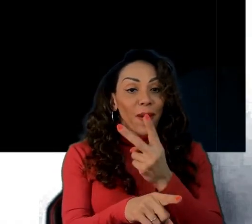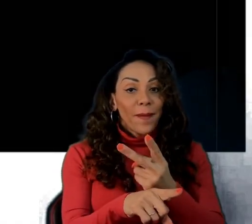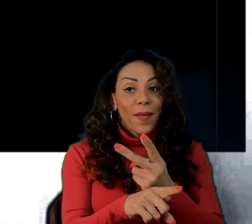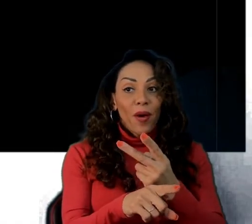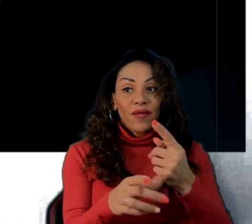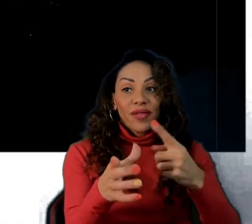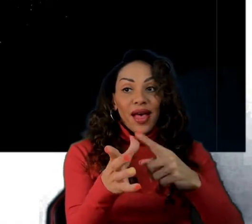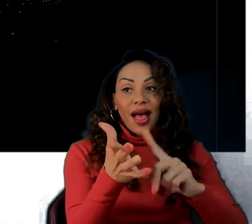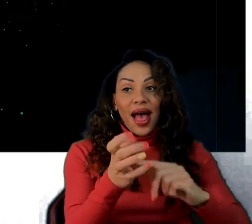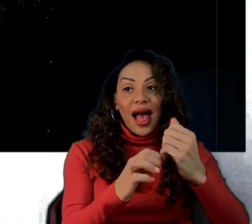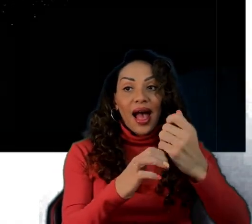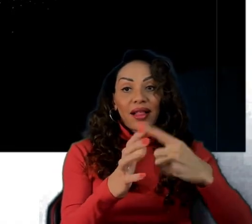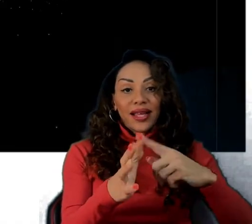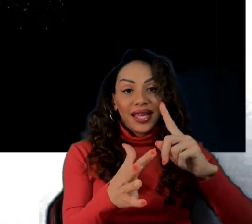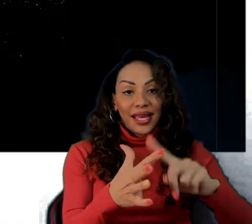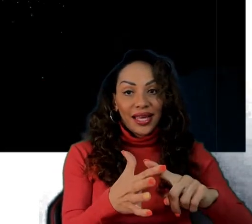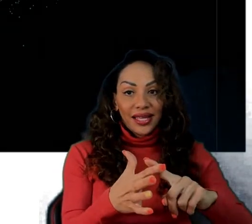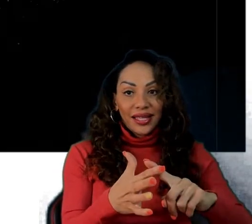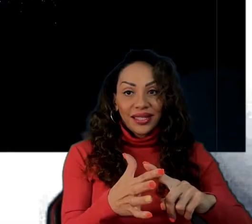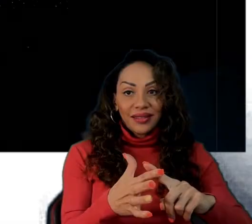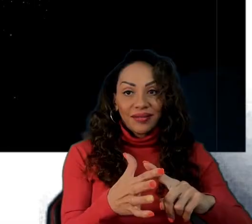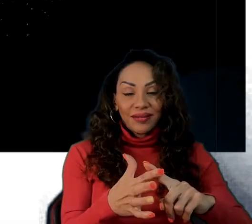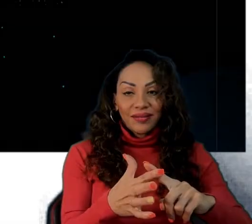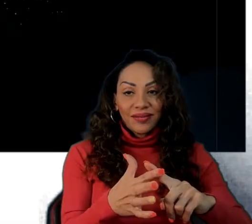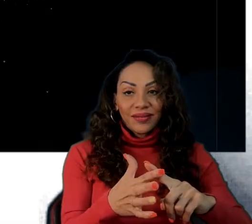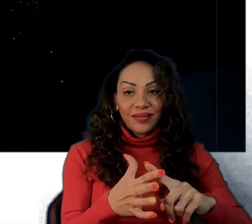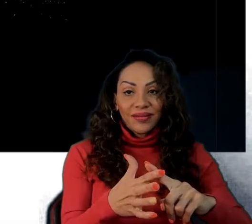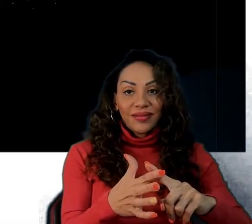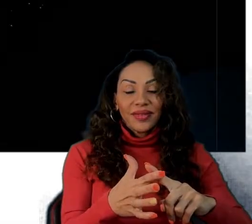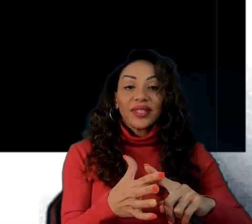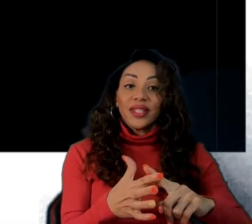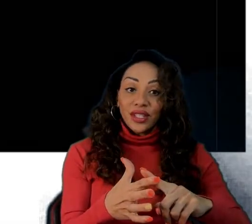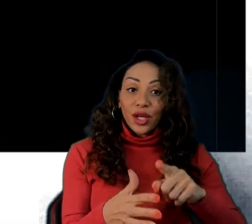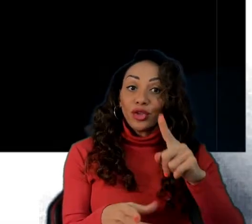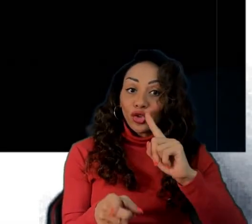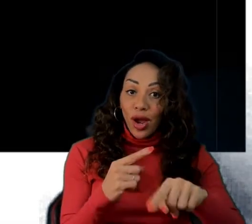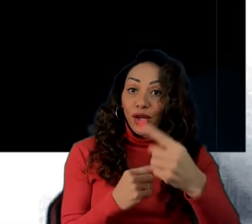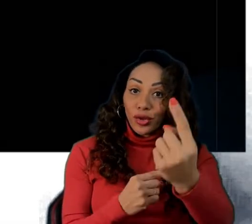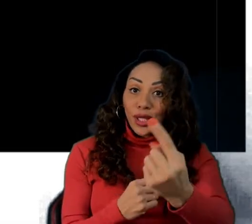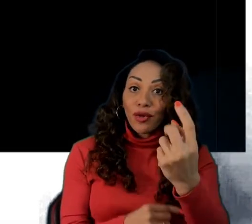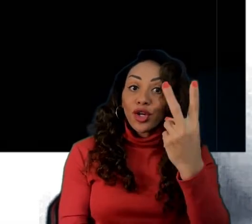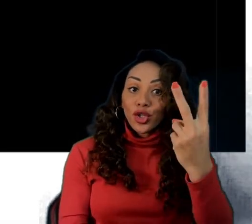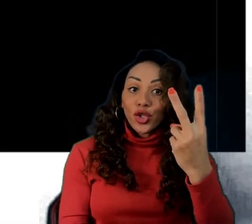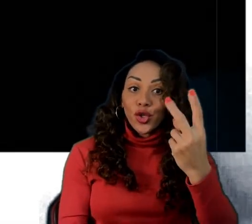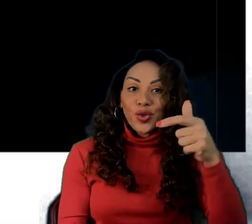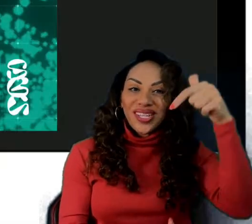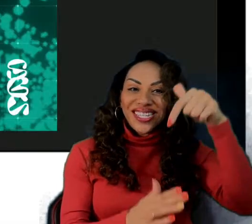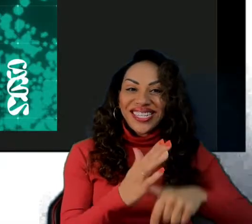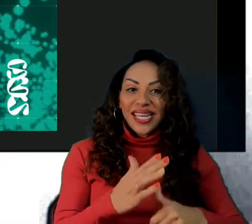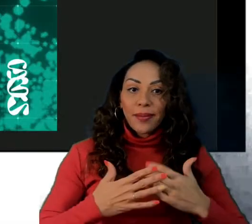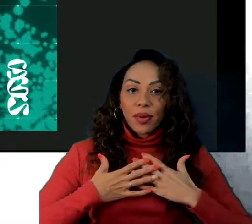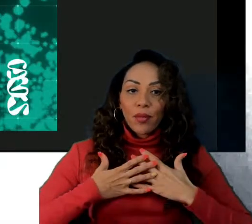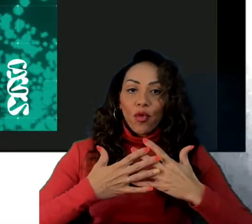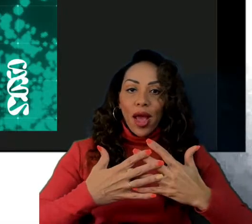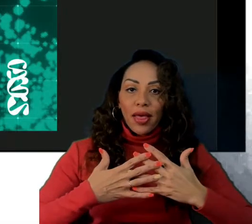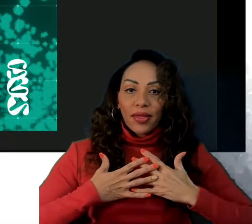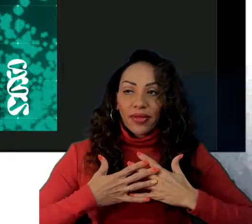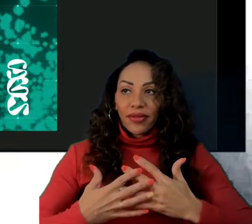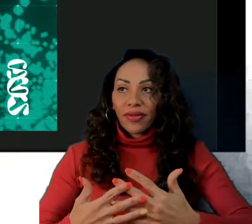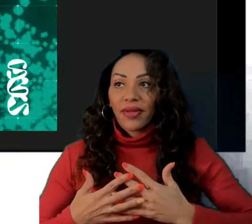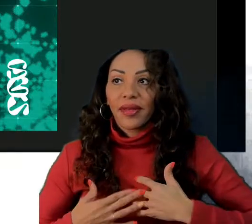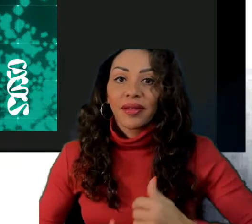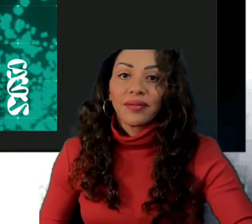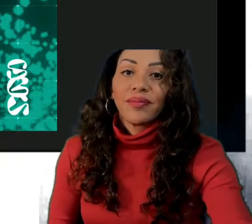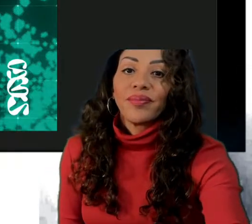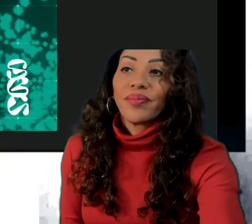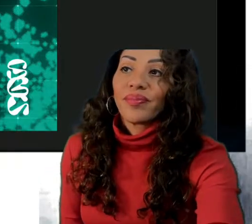So please take 2 deep breaths. And when you have, I'd like to tell you that one of those breaths, the oxygen,